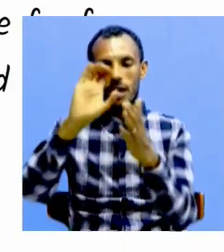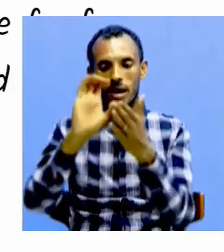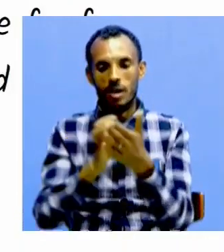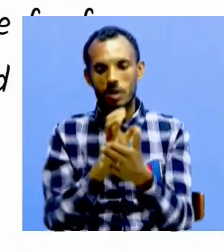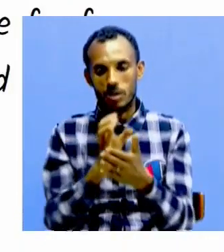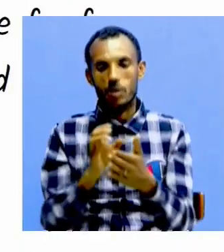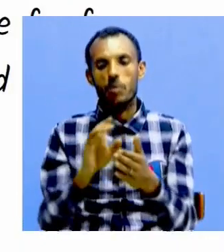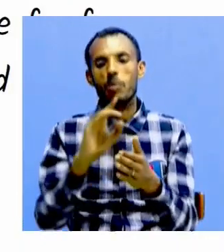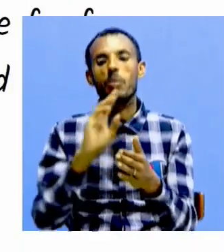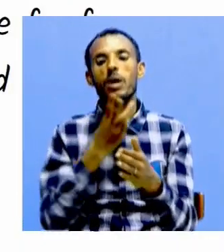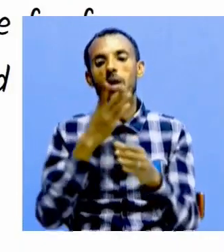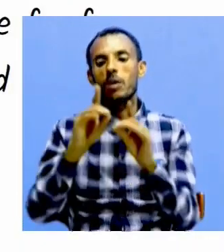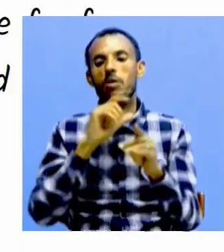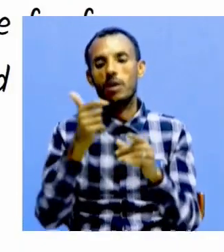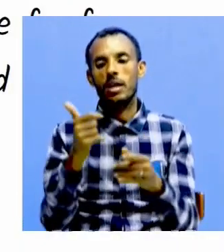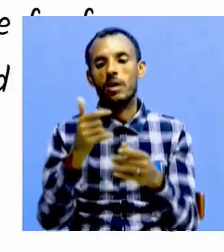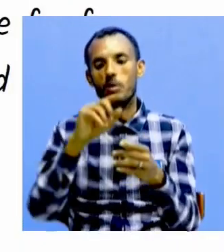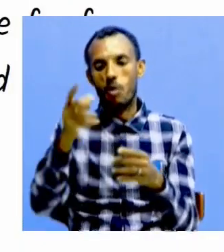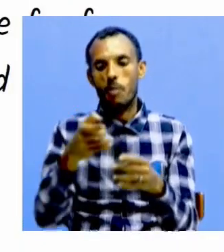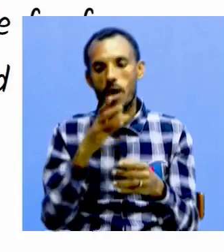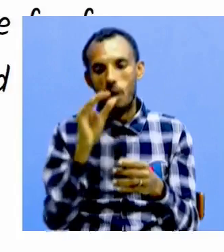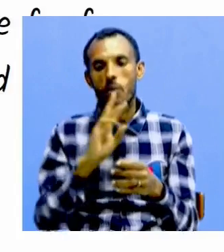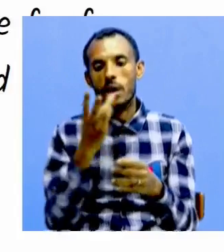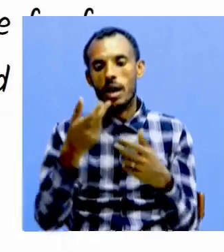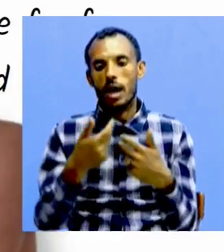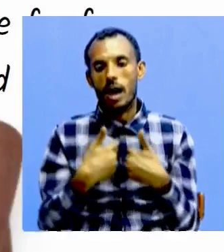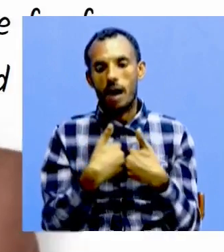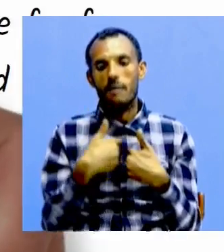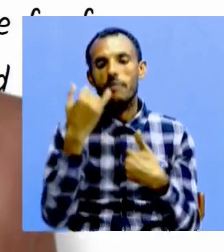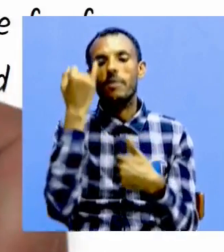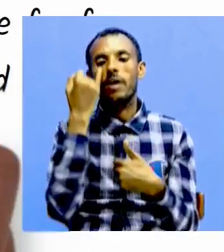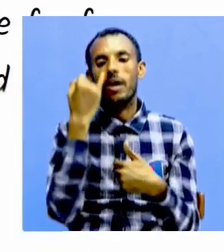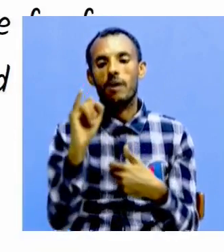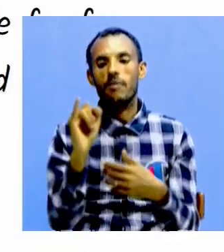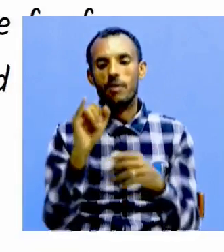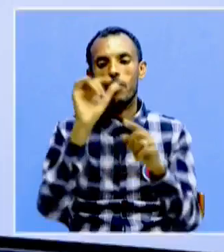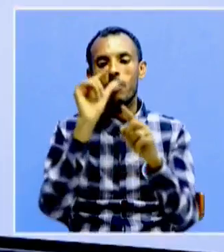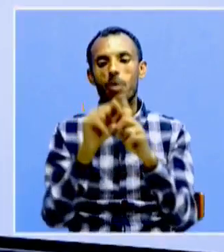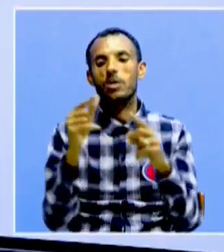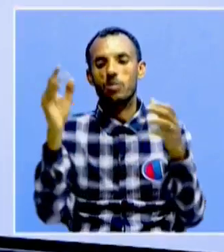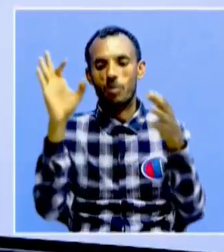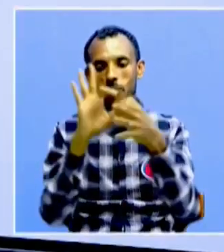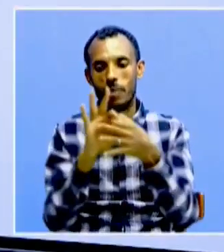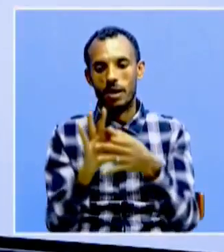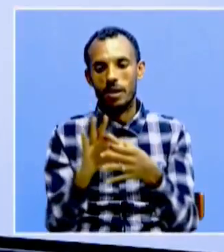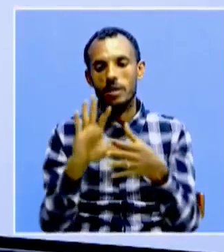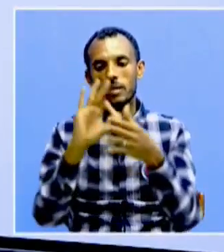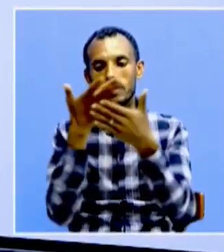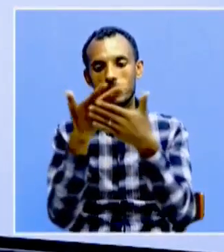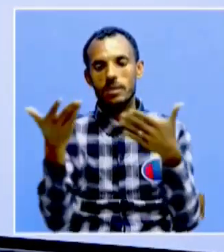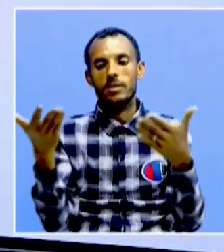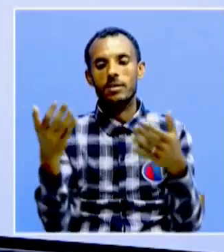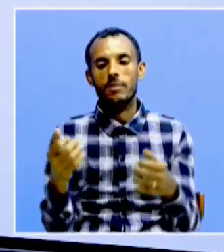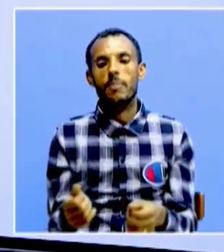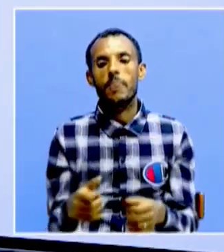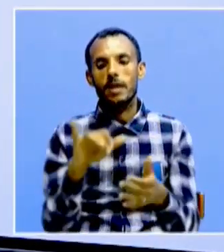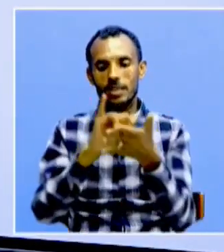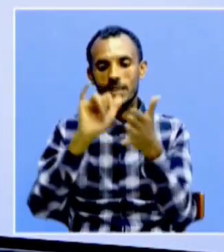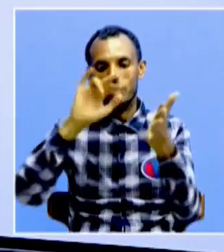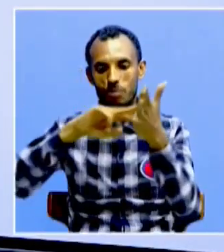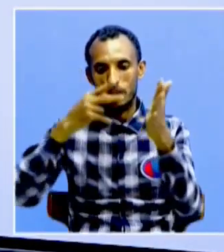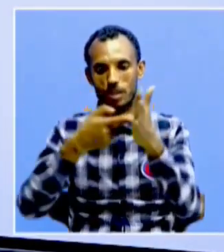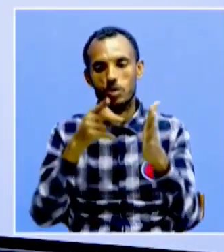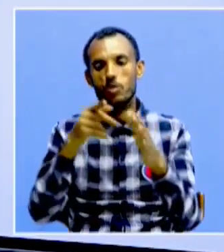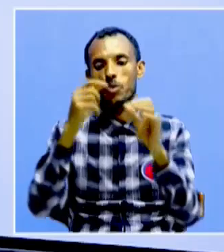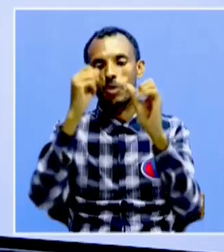need comma. We have our own what? Here, the if word, the if part. So, if you asked her. That means you